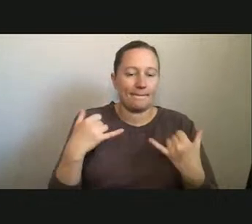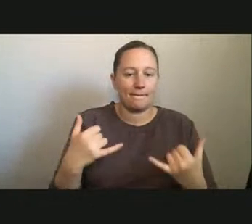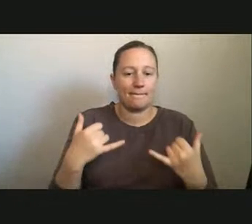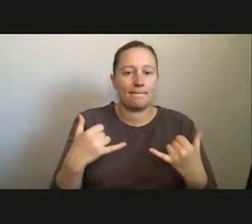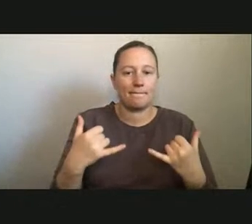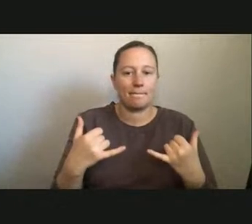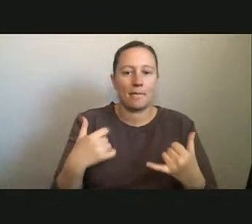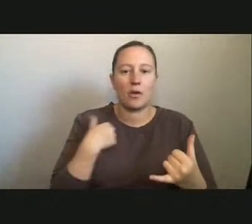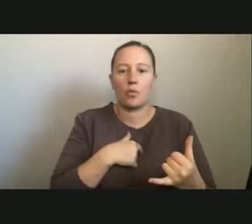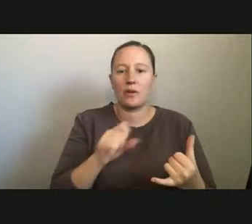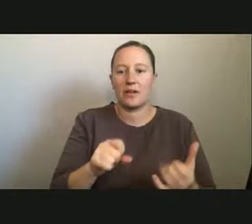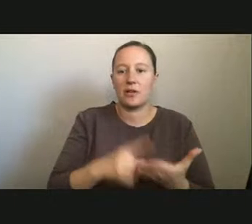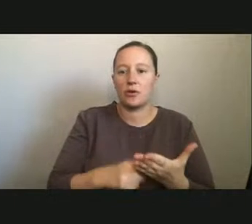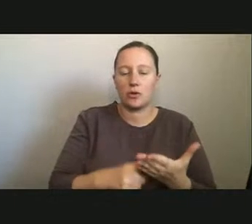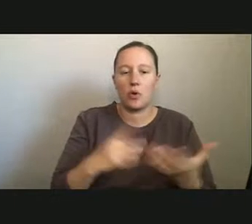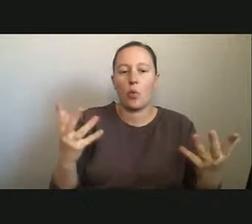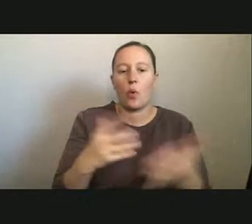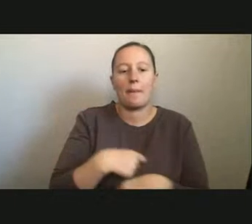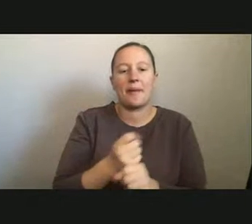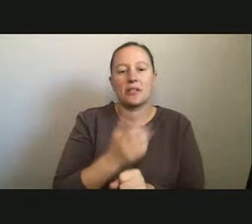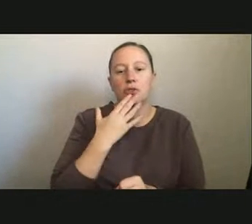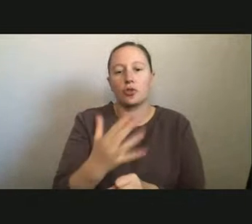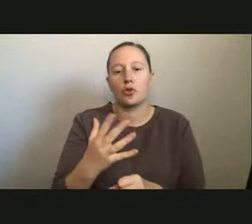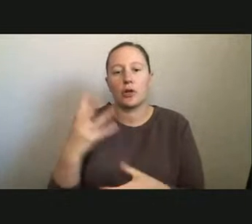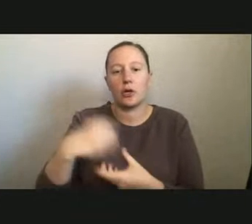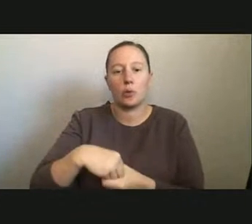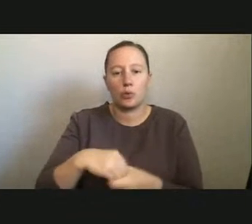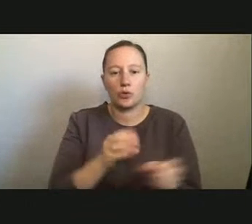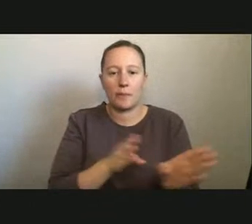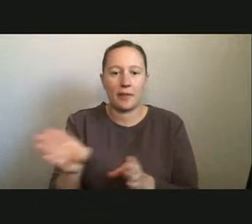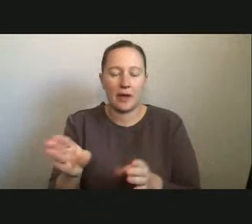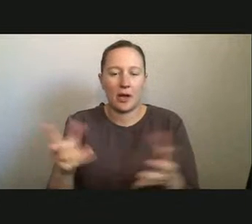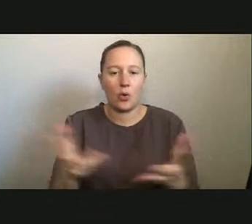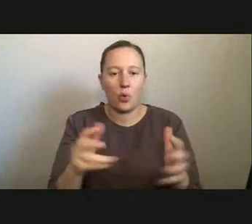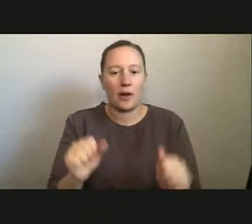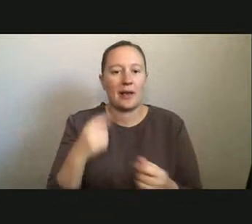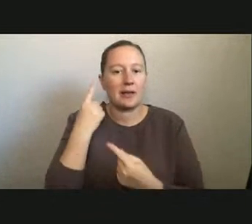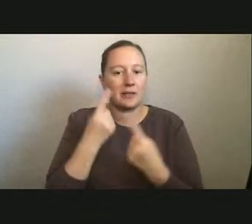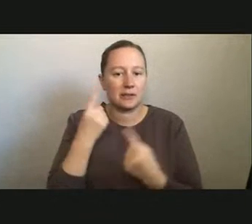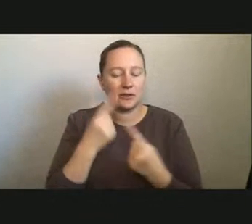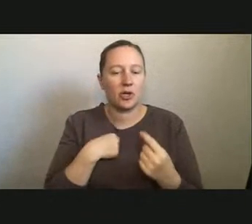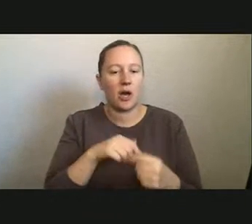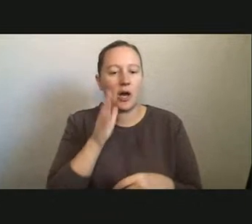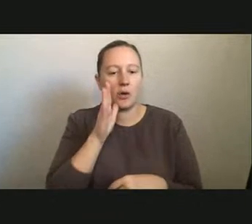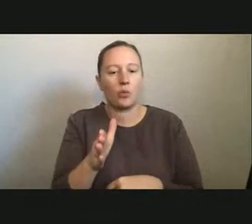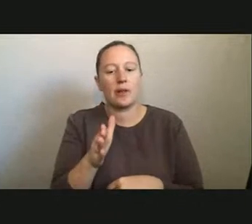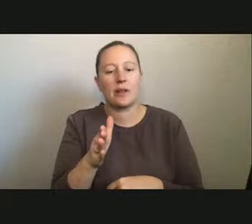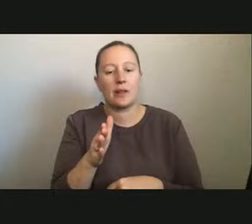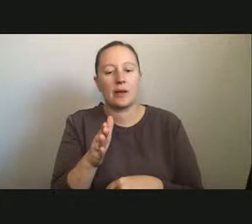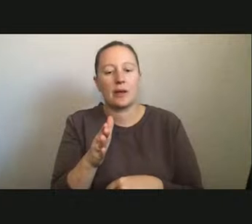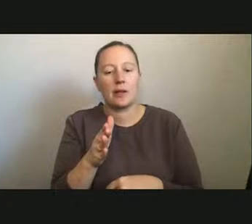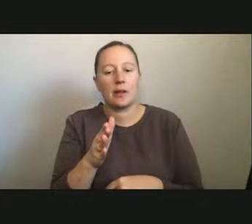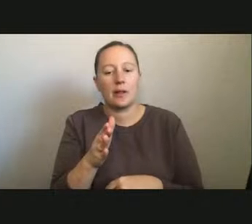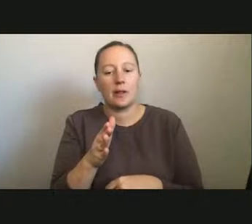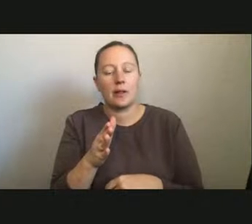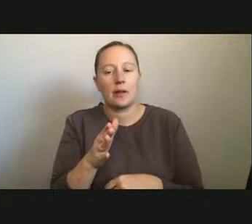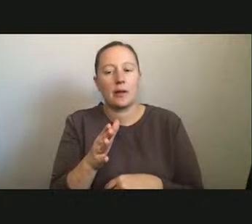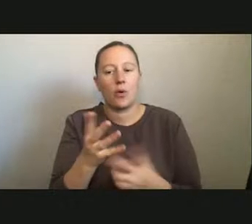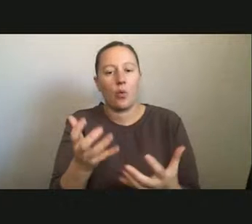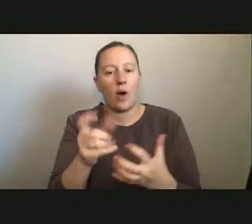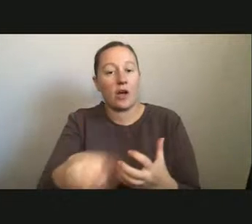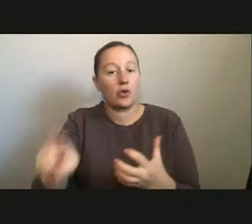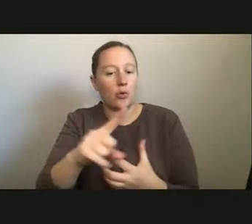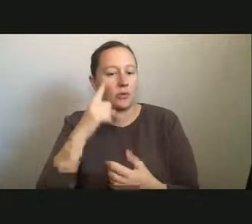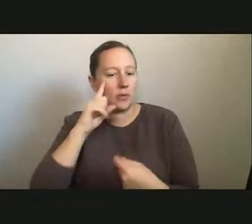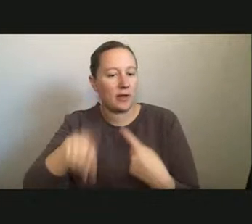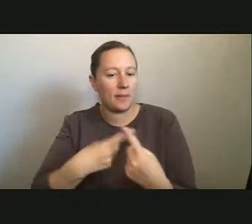we've talked about what makes a good inclusion plan and things that you can consider, I'm going to put you in the position of an NIH